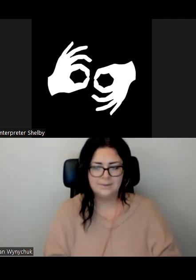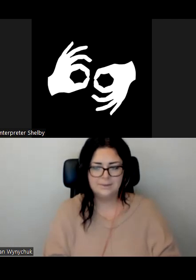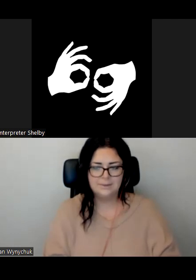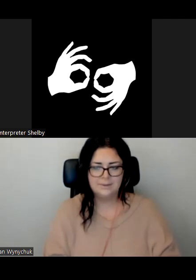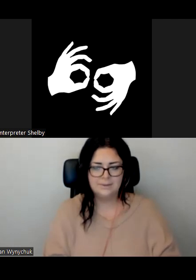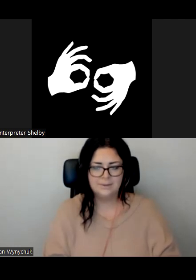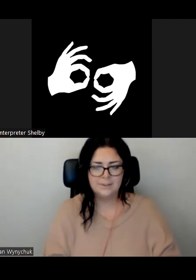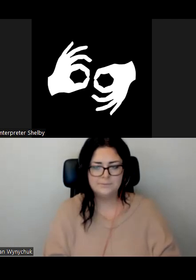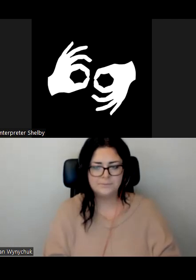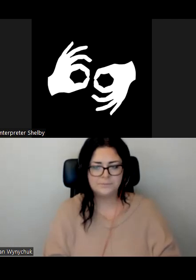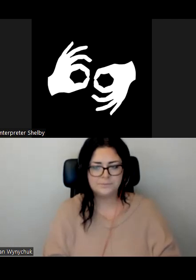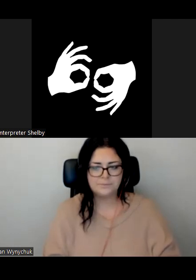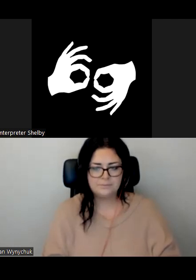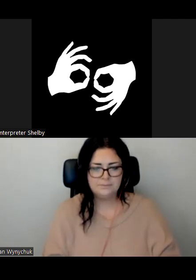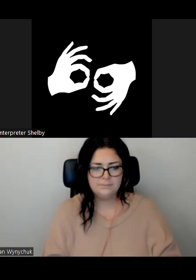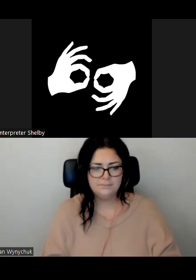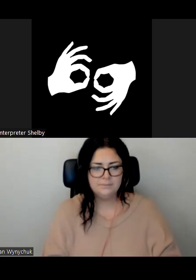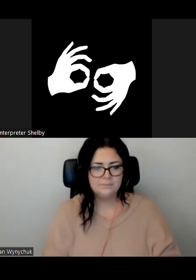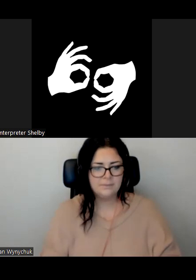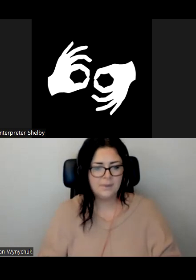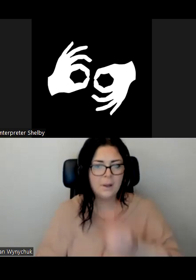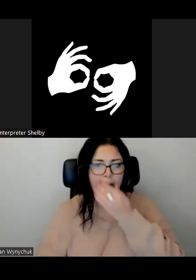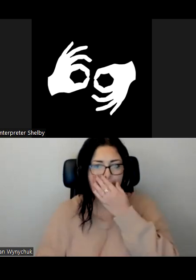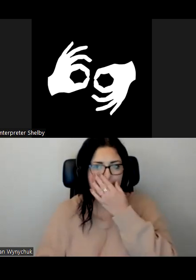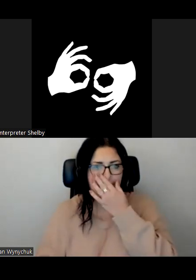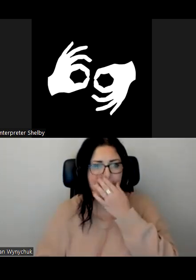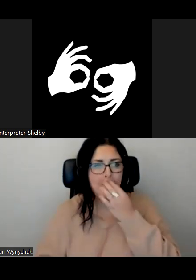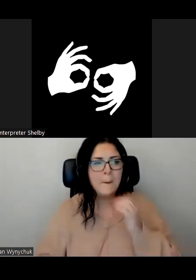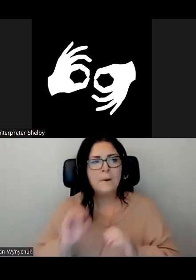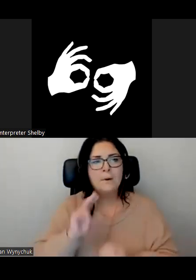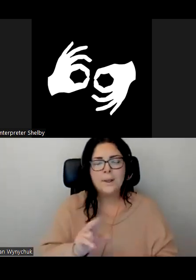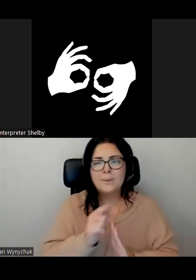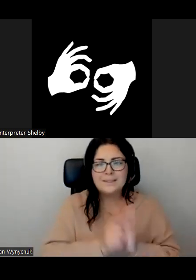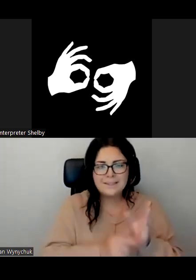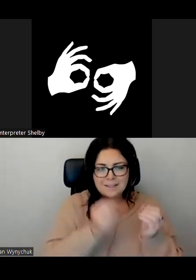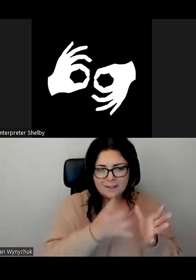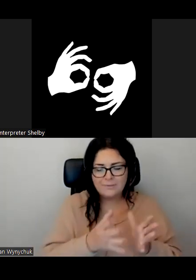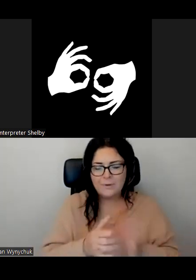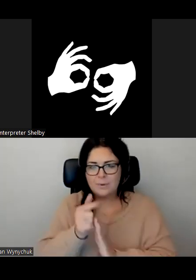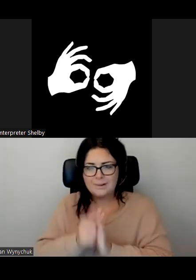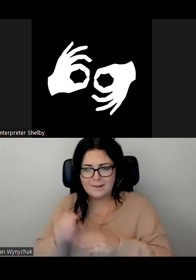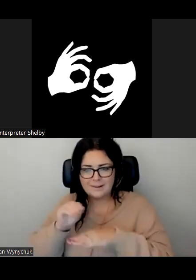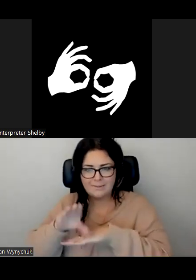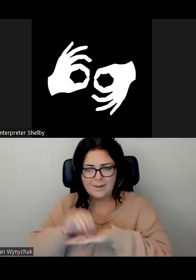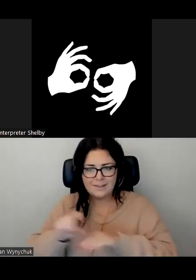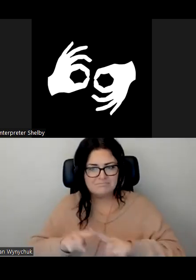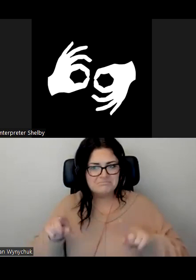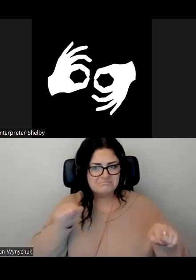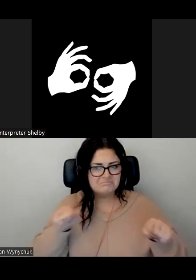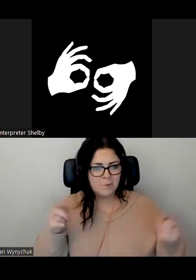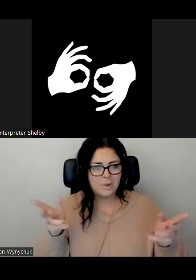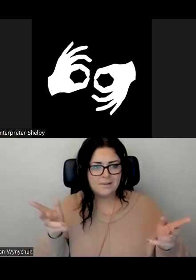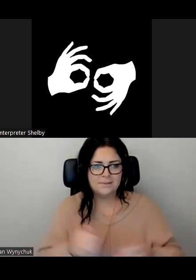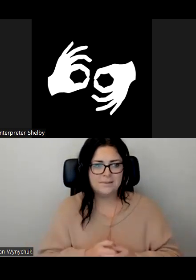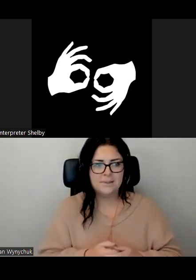So a lot of people ask me, hey, Sarah, what is the difference between legal info and legal advice? So here's the